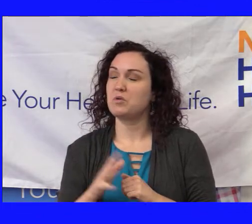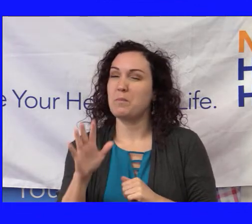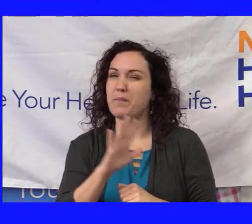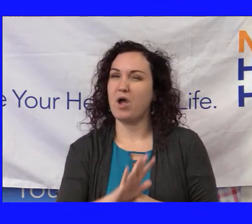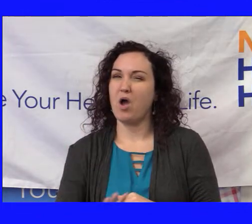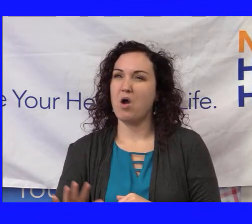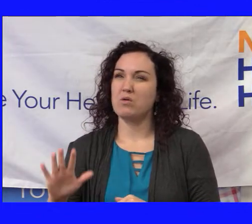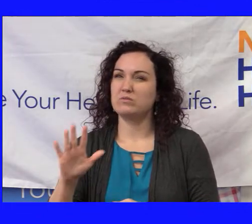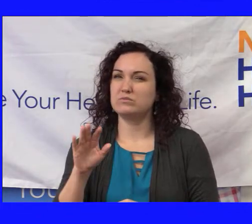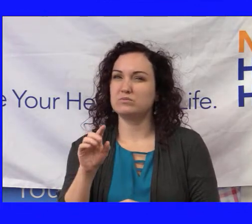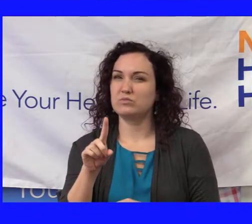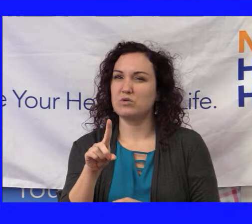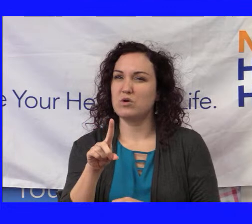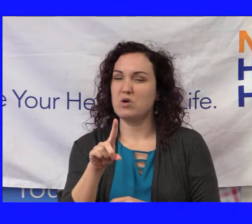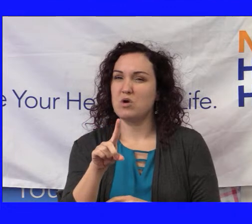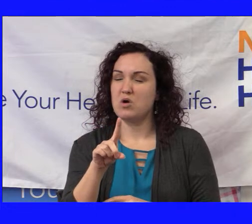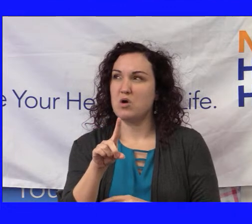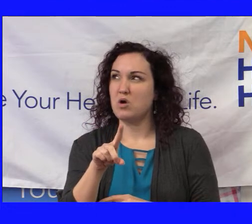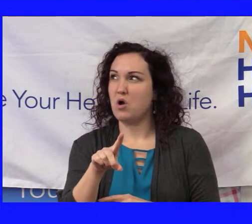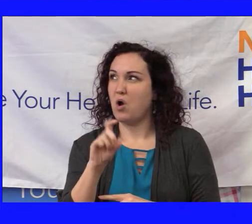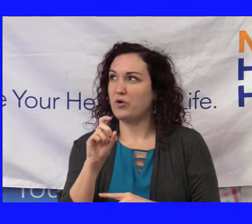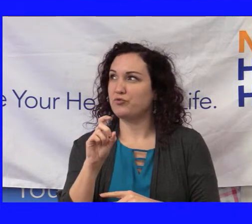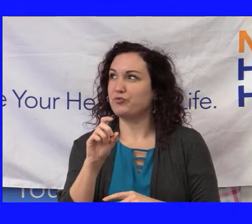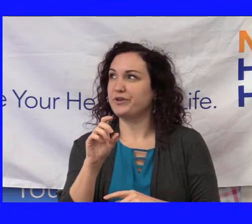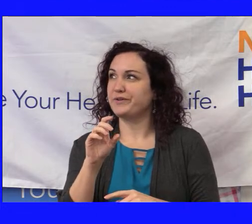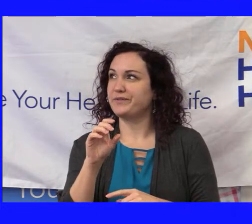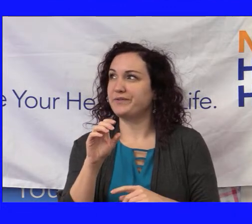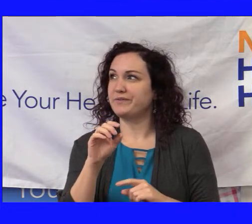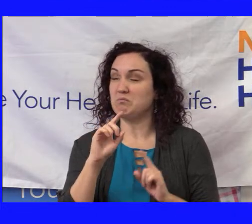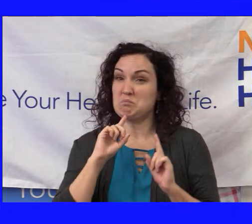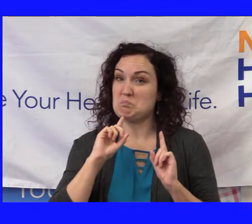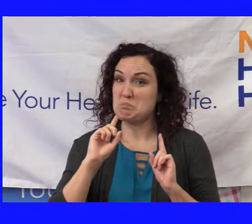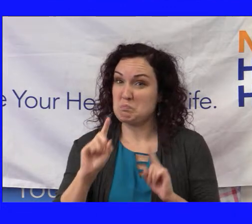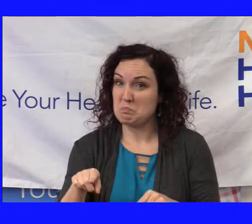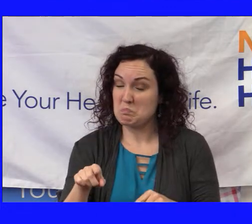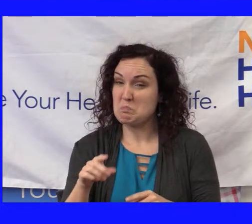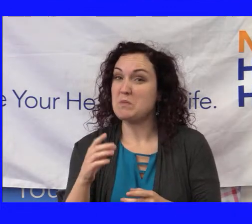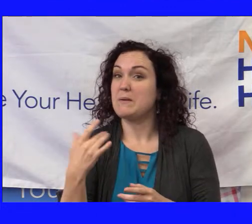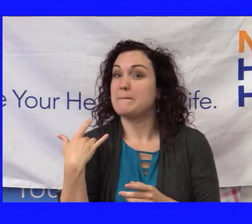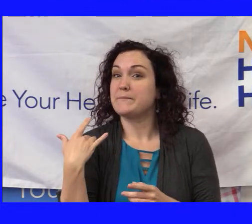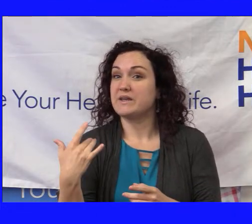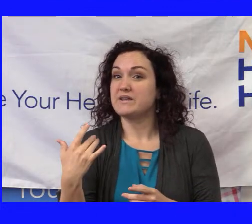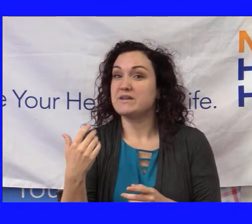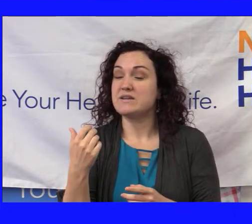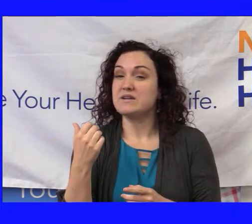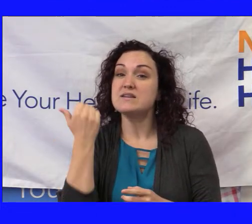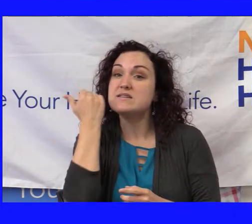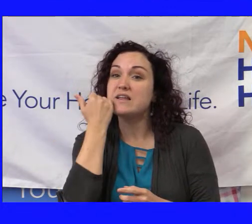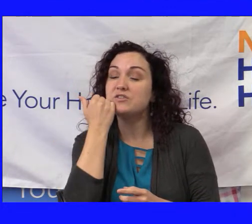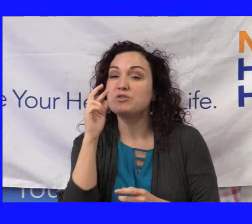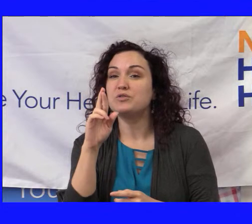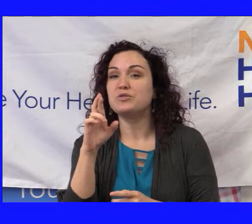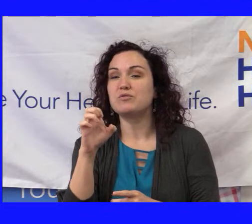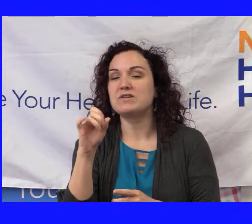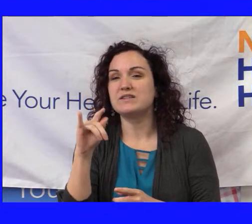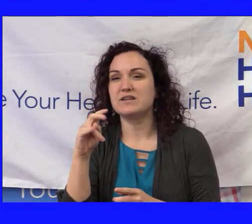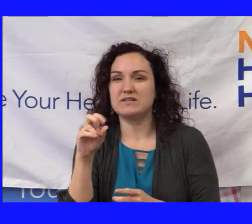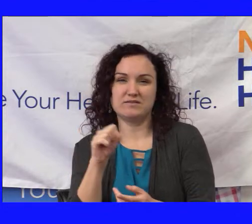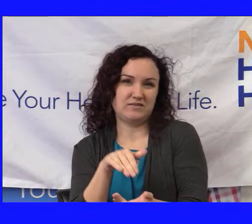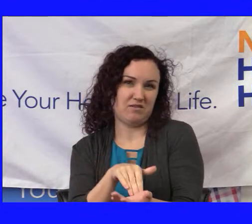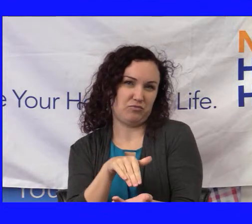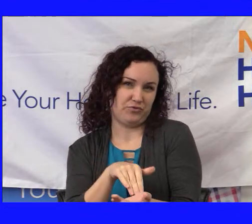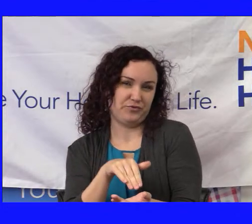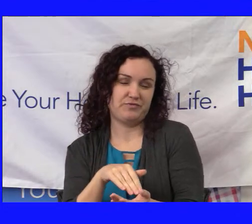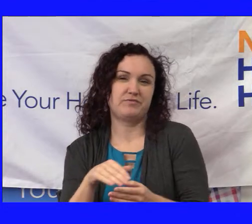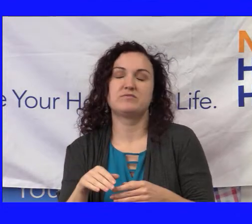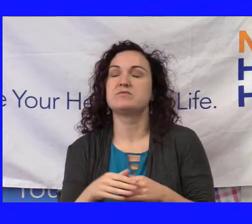approximately 100 FTE attendings. Our care is generally delivered by dental residents. The dental residents